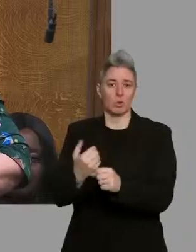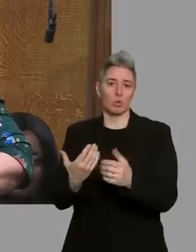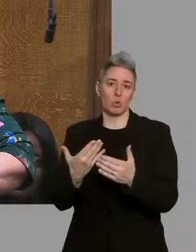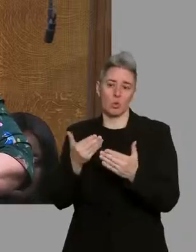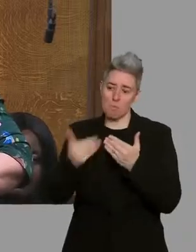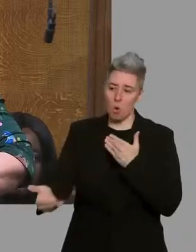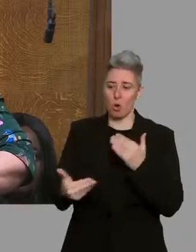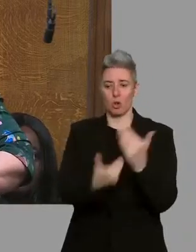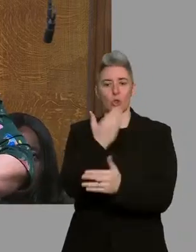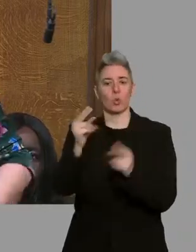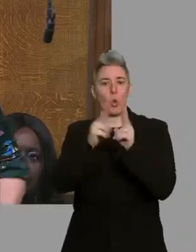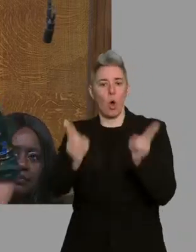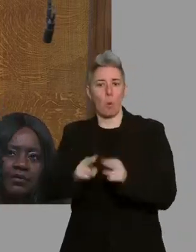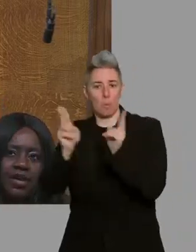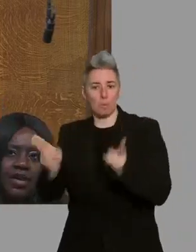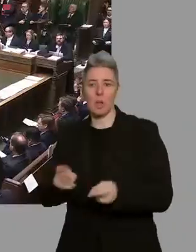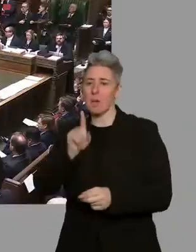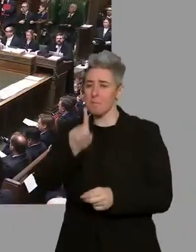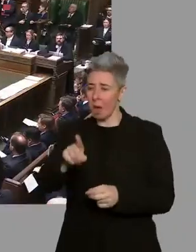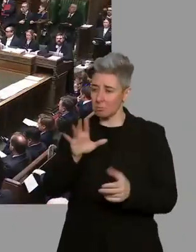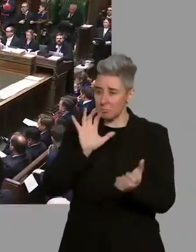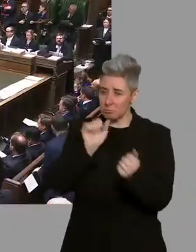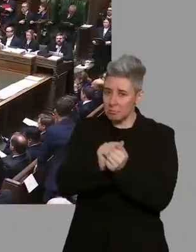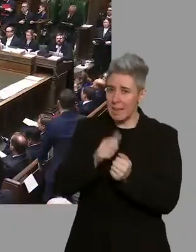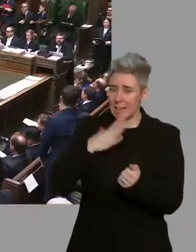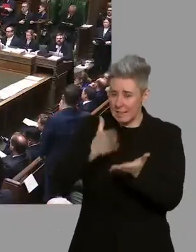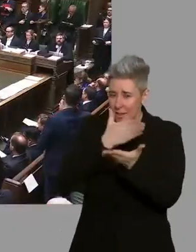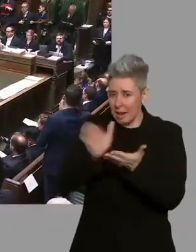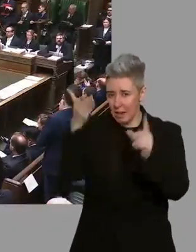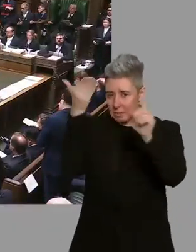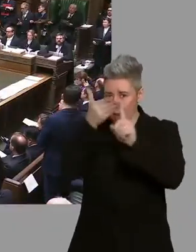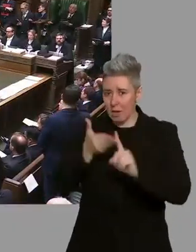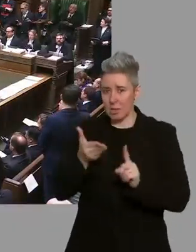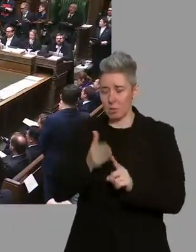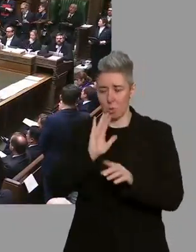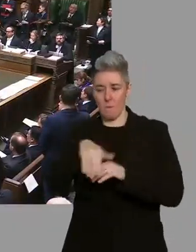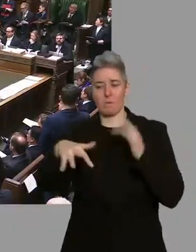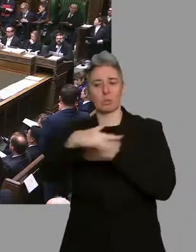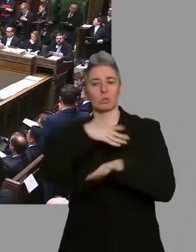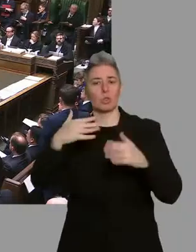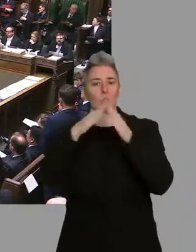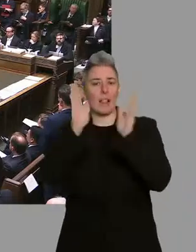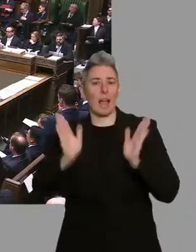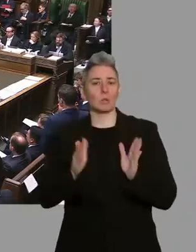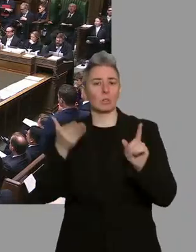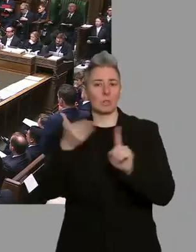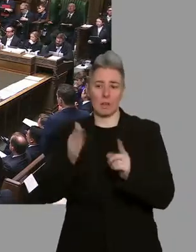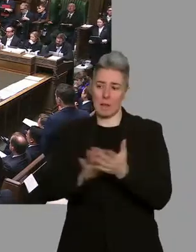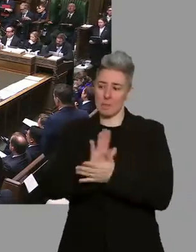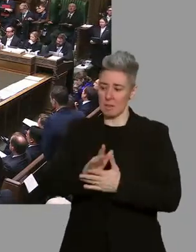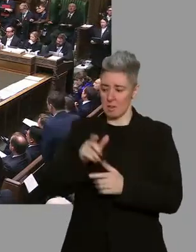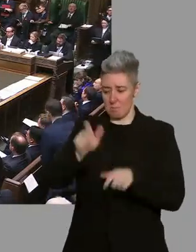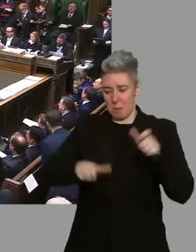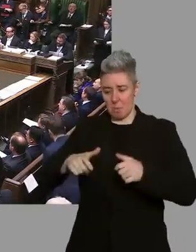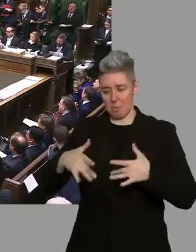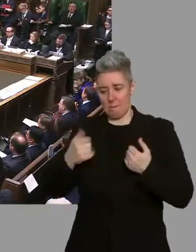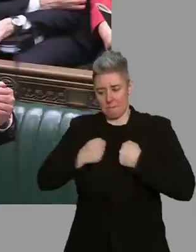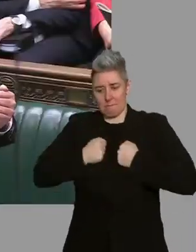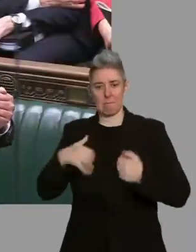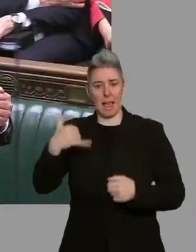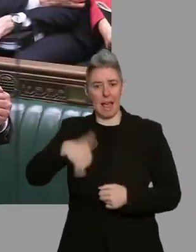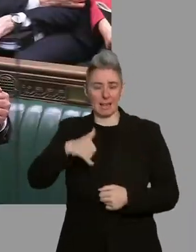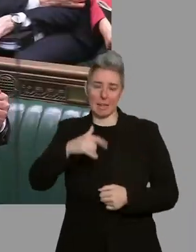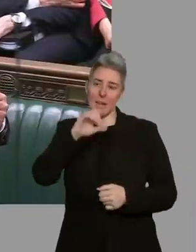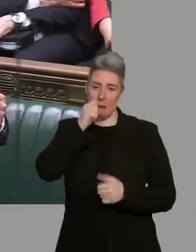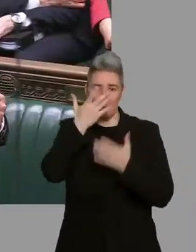that families in Hackney can live in dignity? Prime Minister. I'm grateful to her for raising this, and she describes